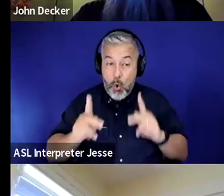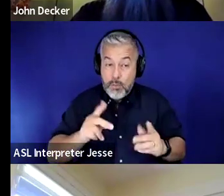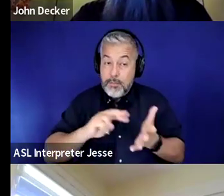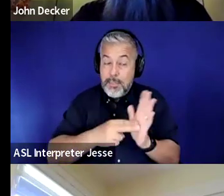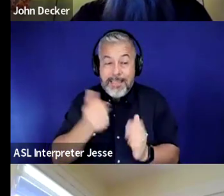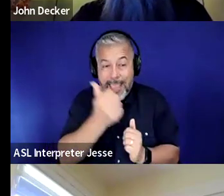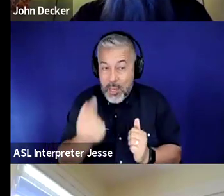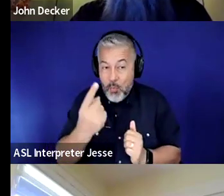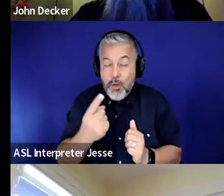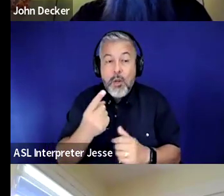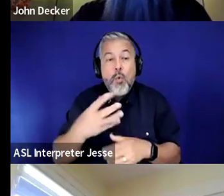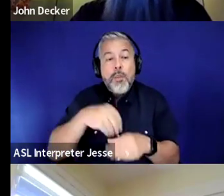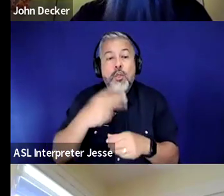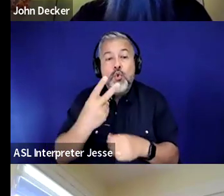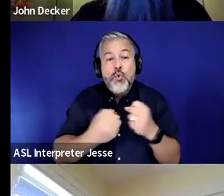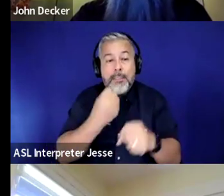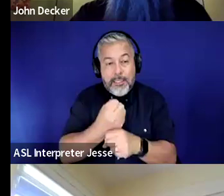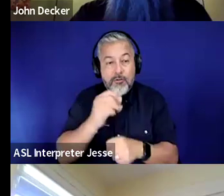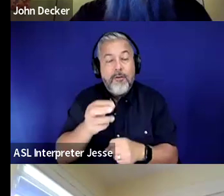anyone within 2 years of